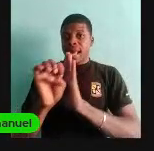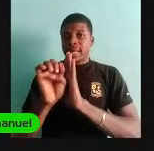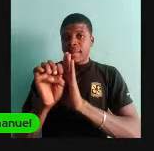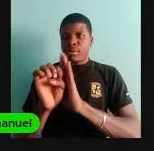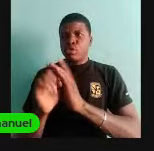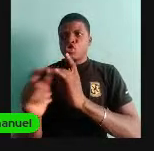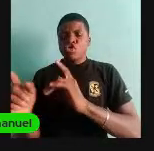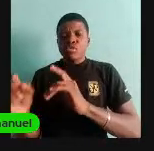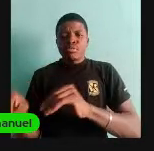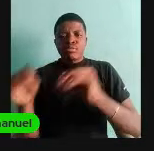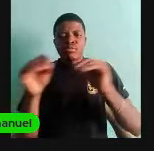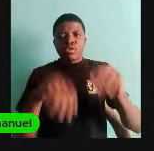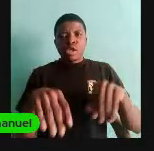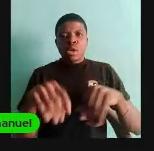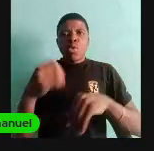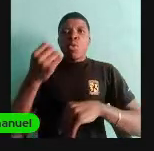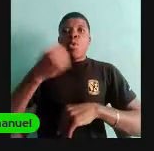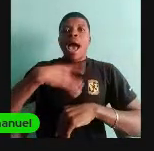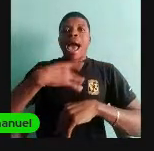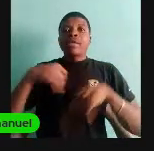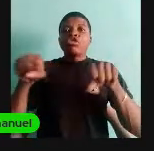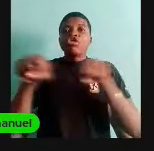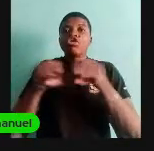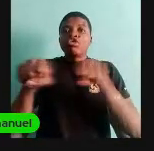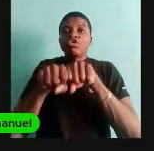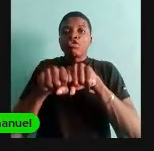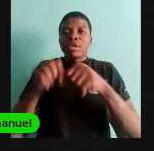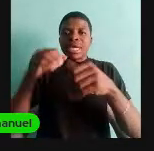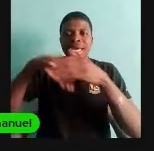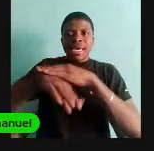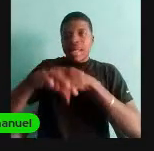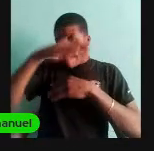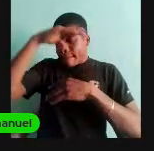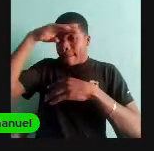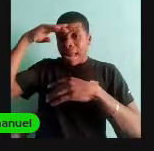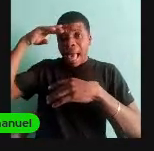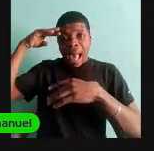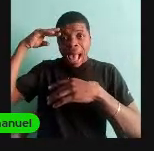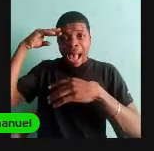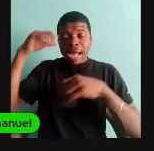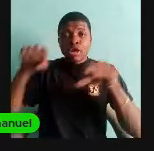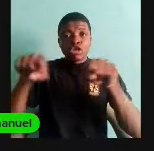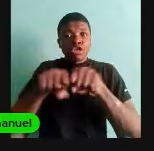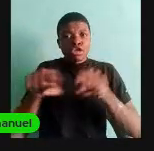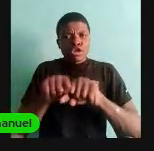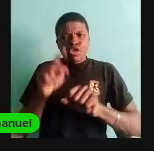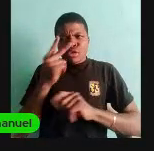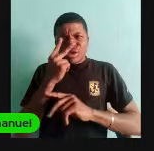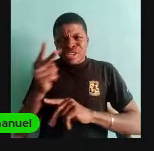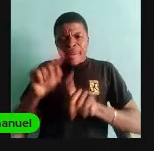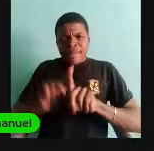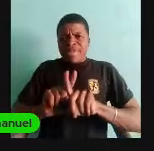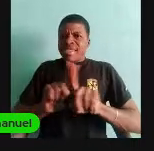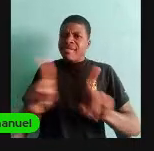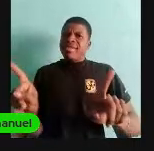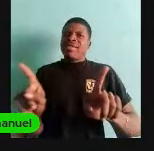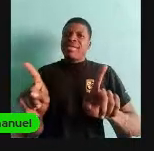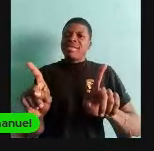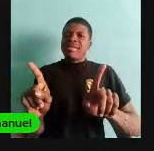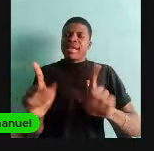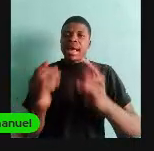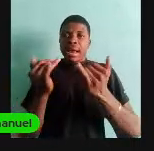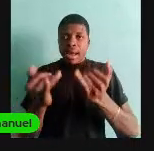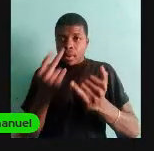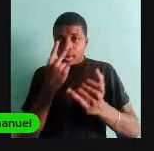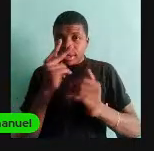shoes. So this is a contrast I made here. You will see that you see two colors, you see one color, then you